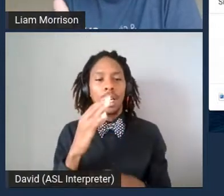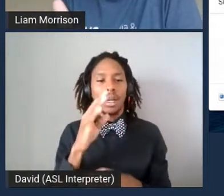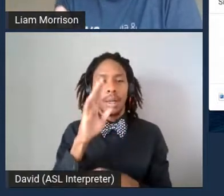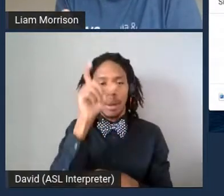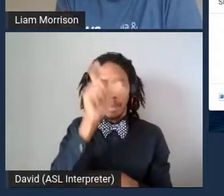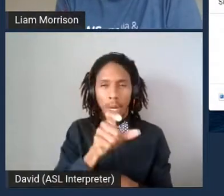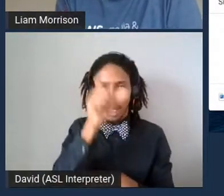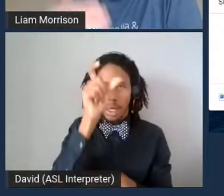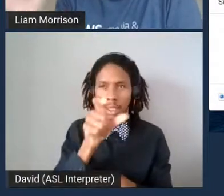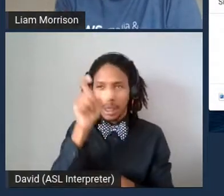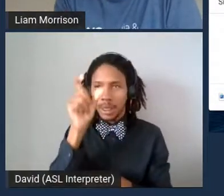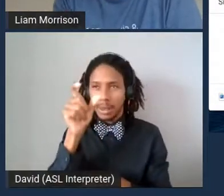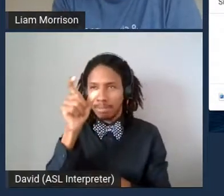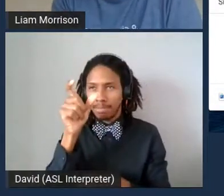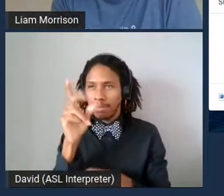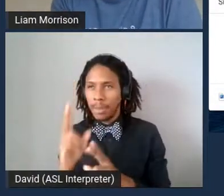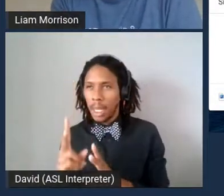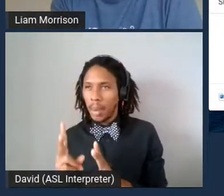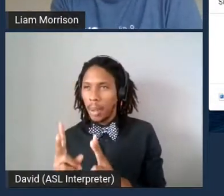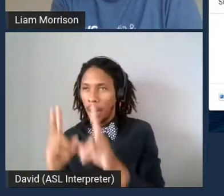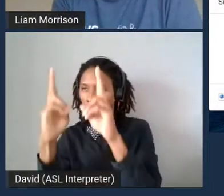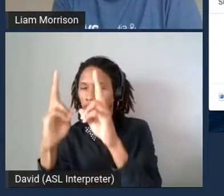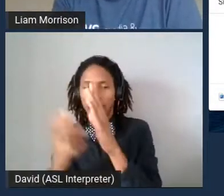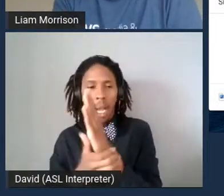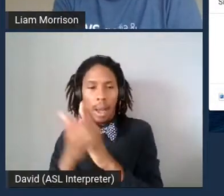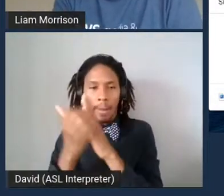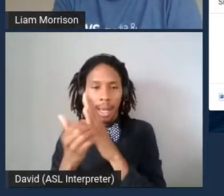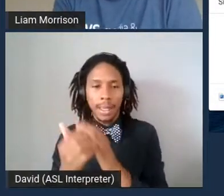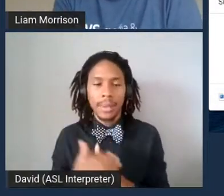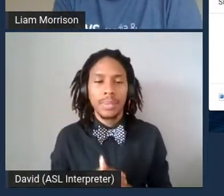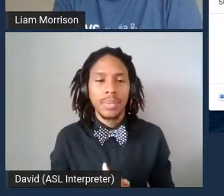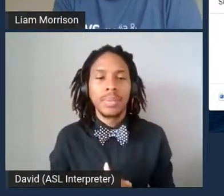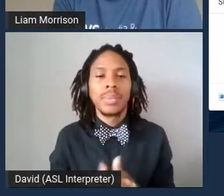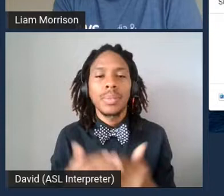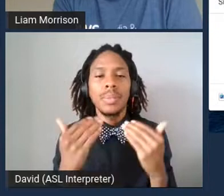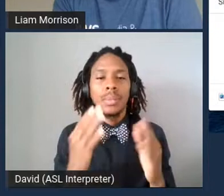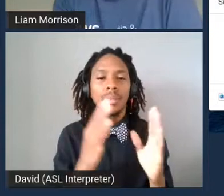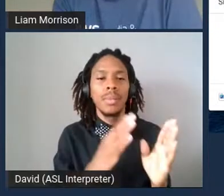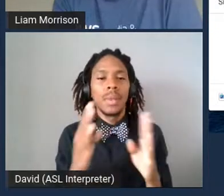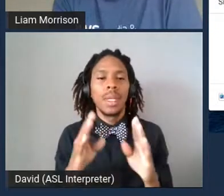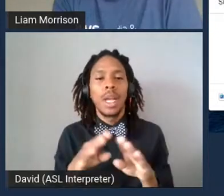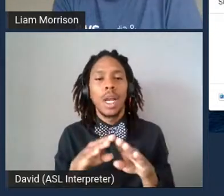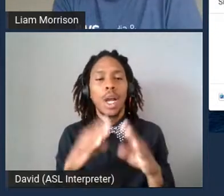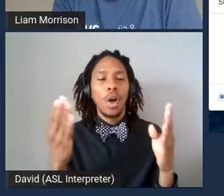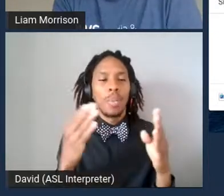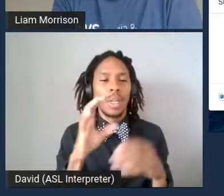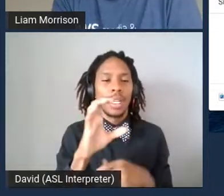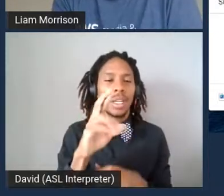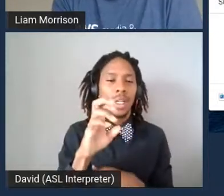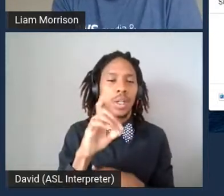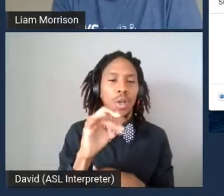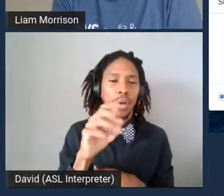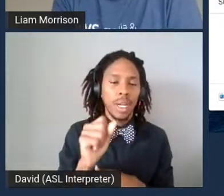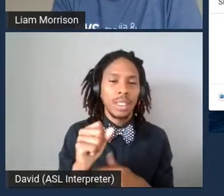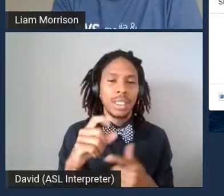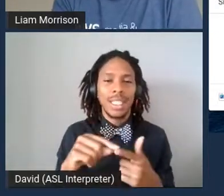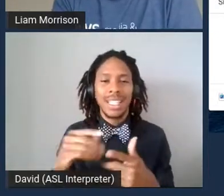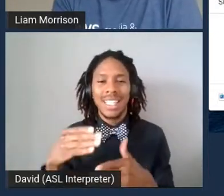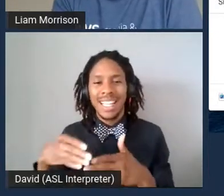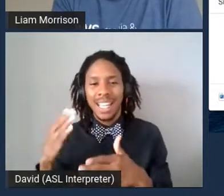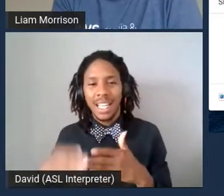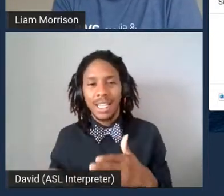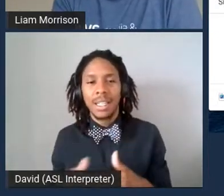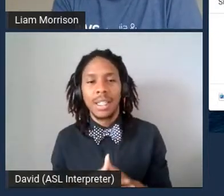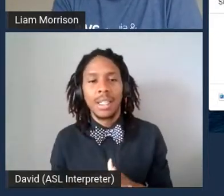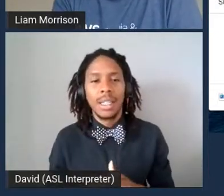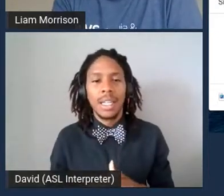can make that cut in an automated fashion. Now let's get to the opening credits and end credits. So now, if